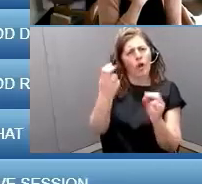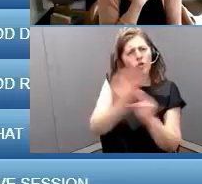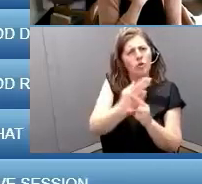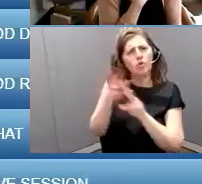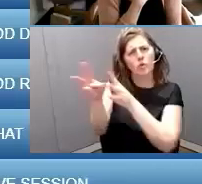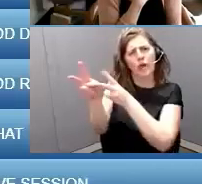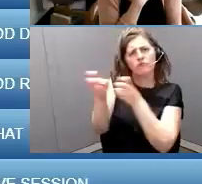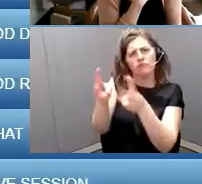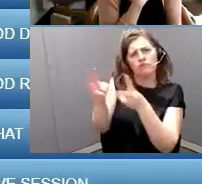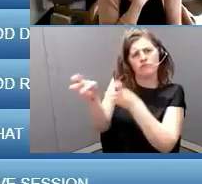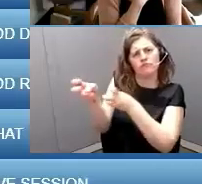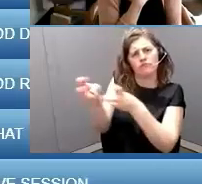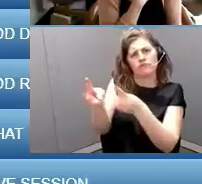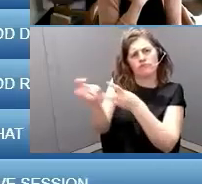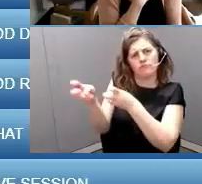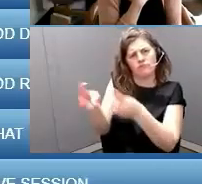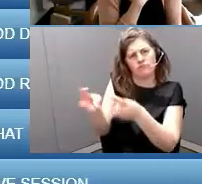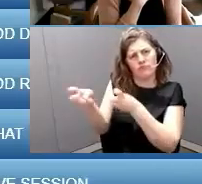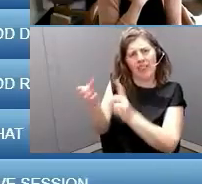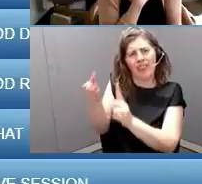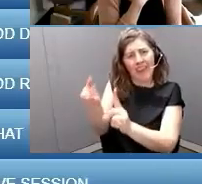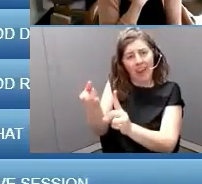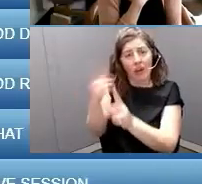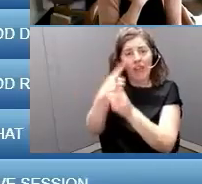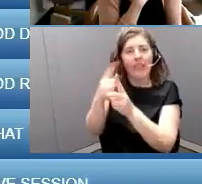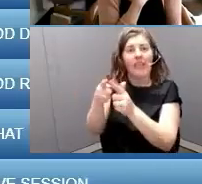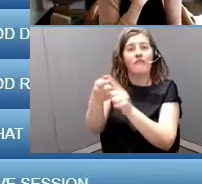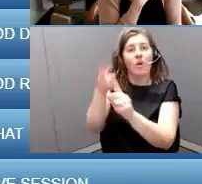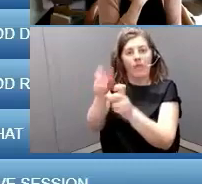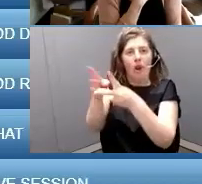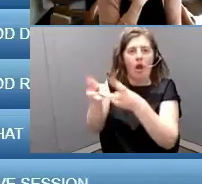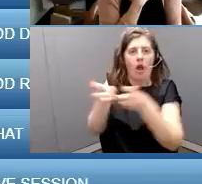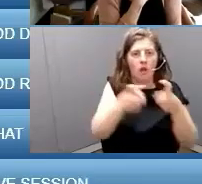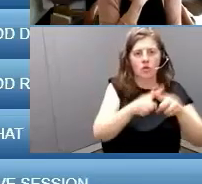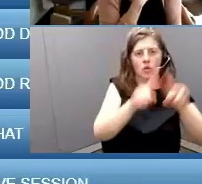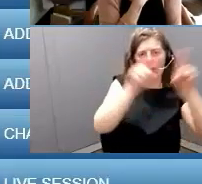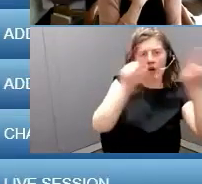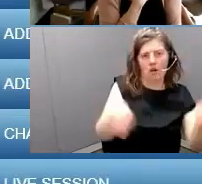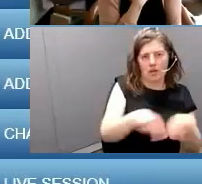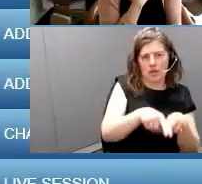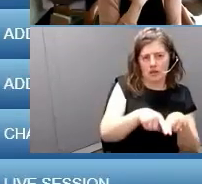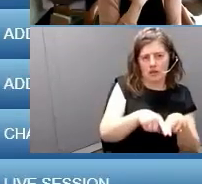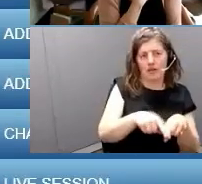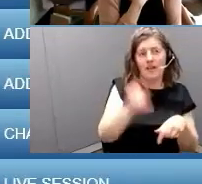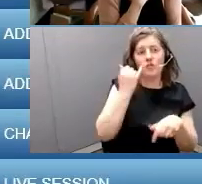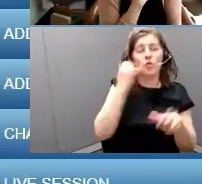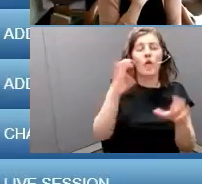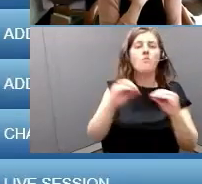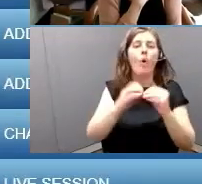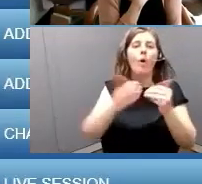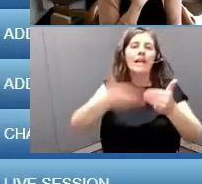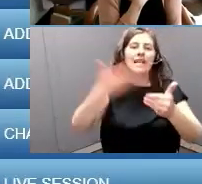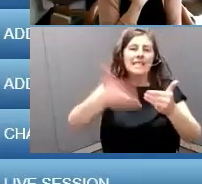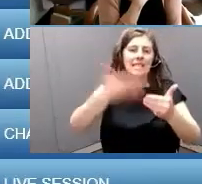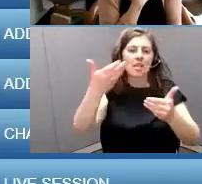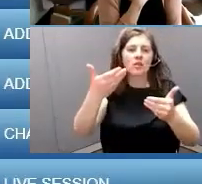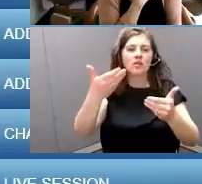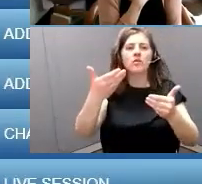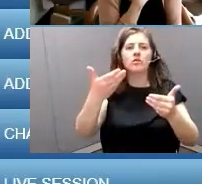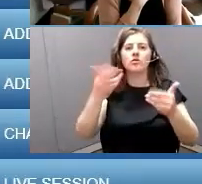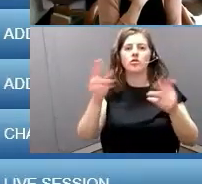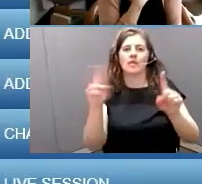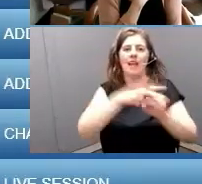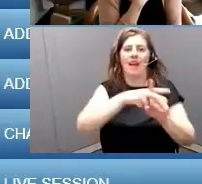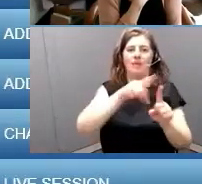use for your presentation, because if you do that, it'll be way easier to distribute